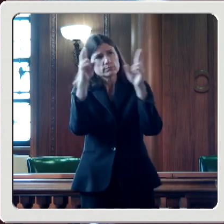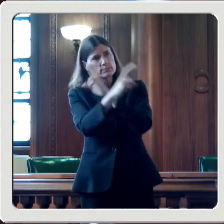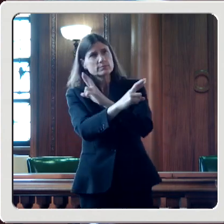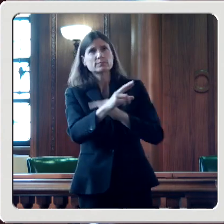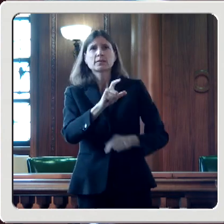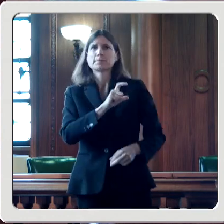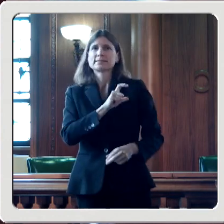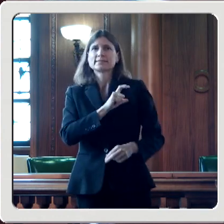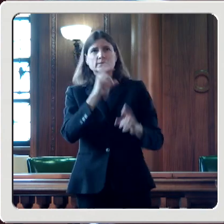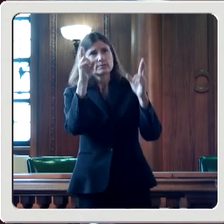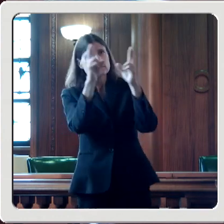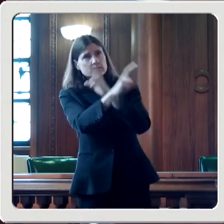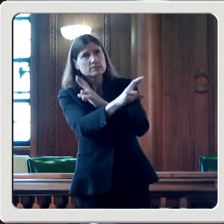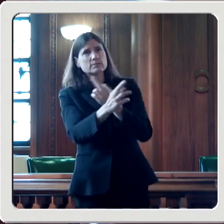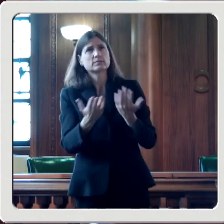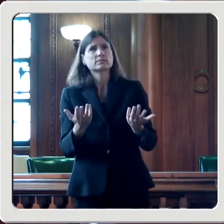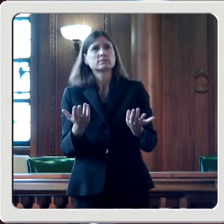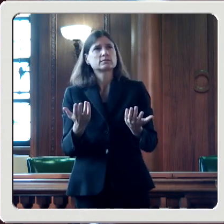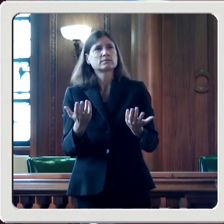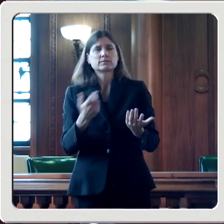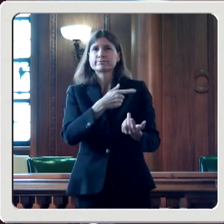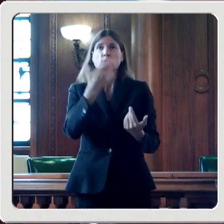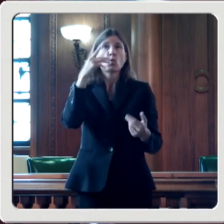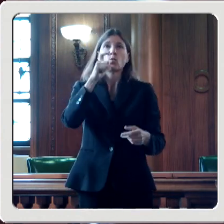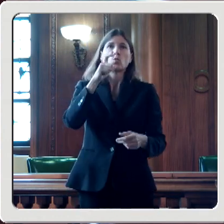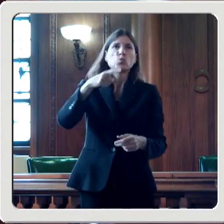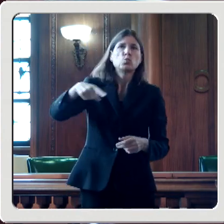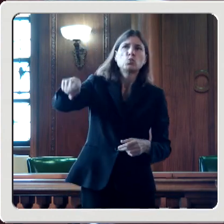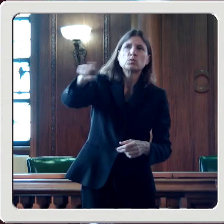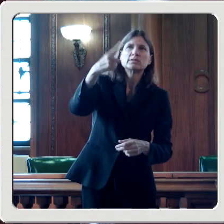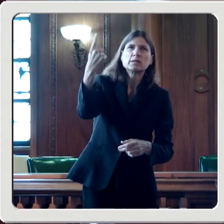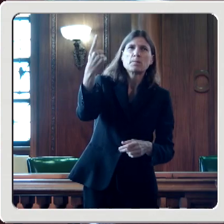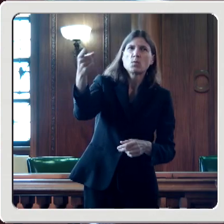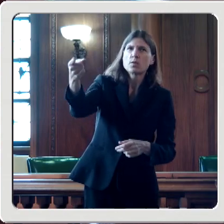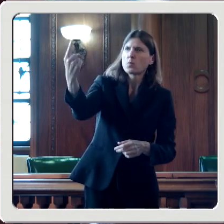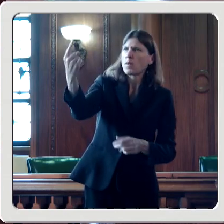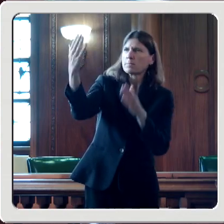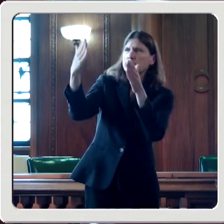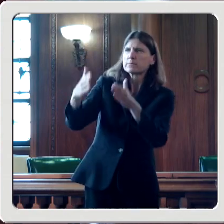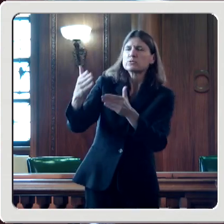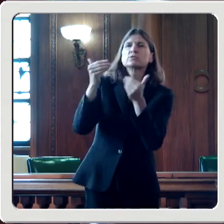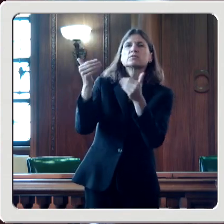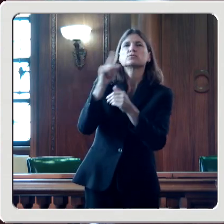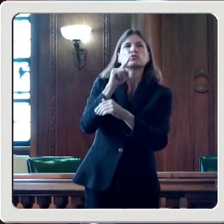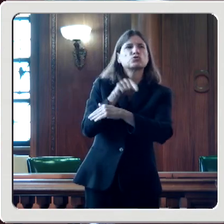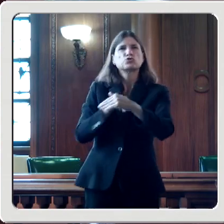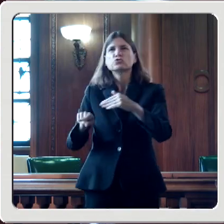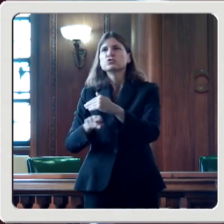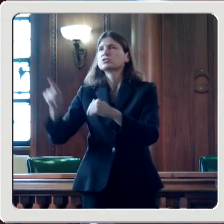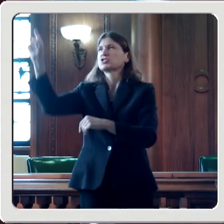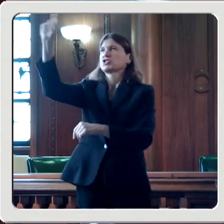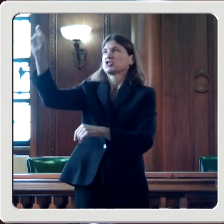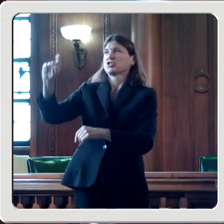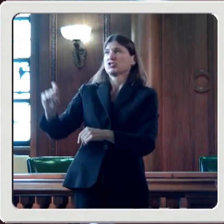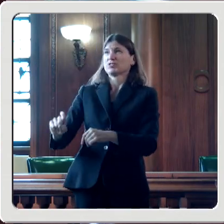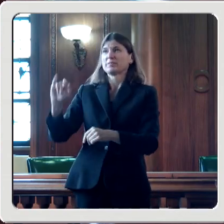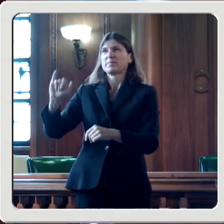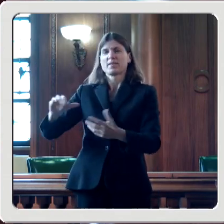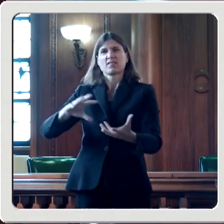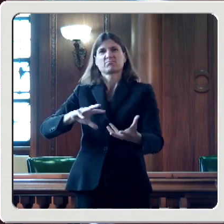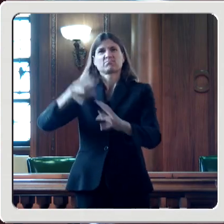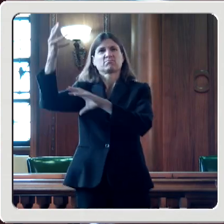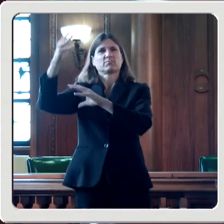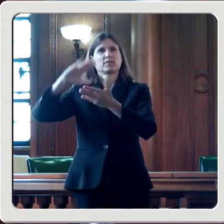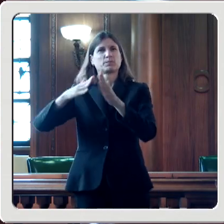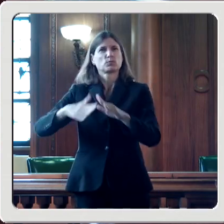individuals that want to divide us. So absolutely terrible. These officers, Elaine Beauregard